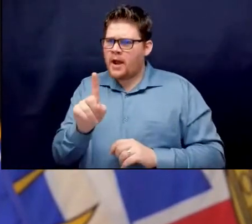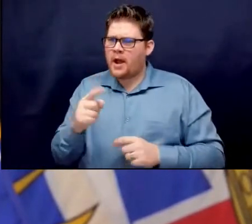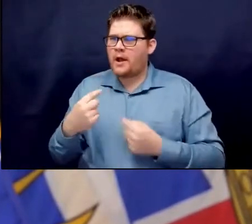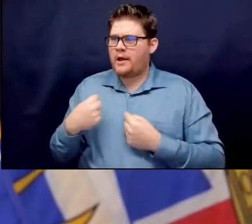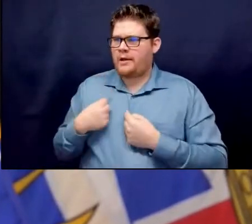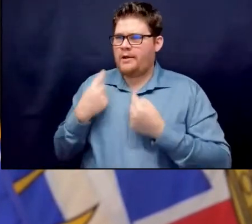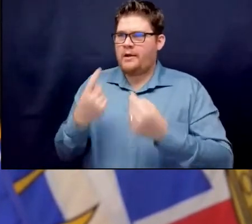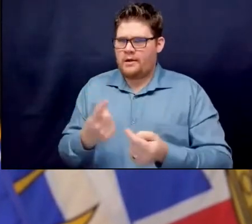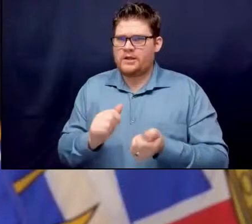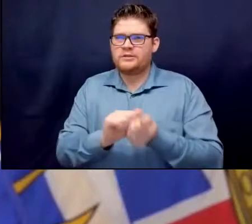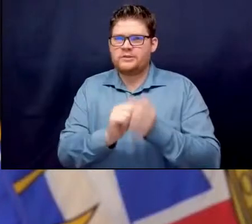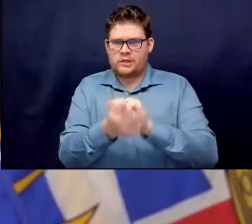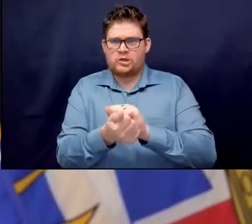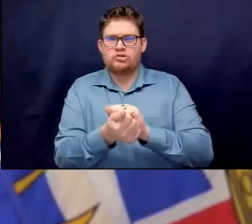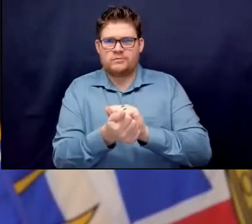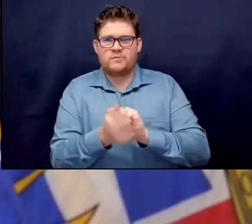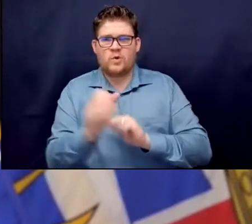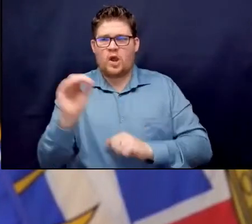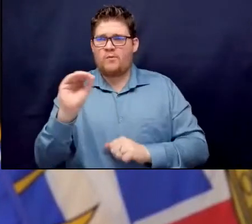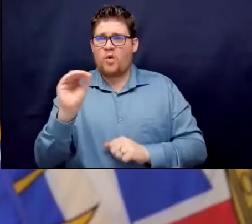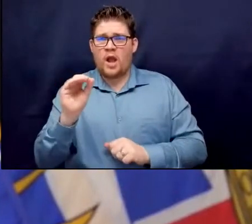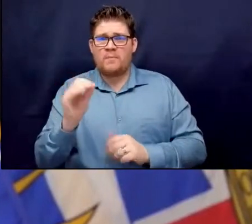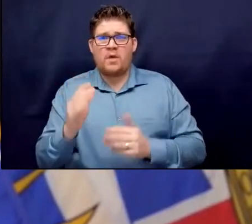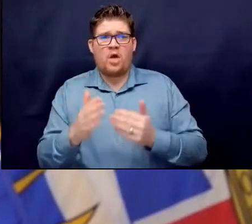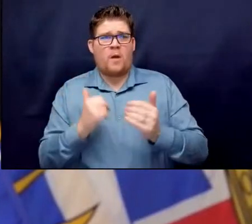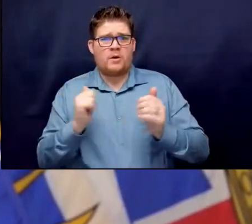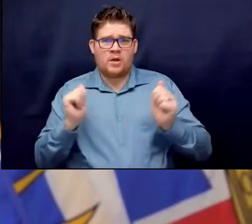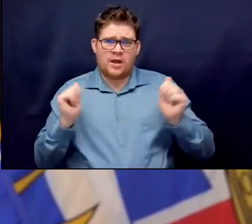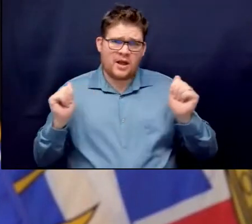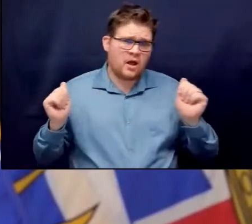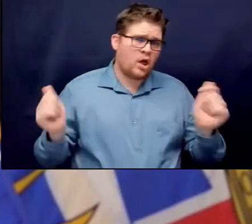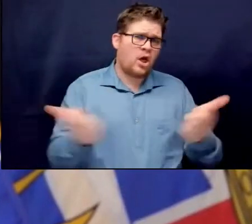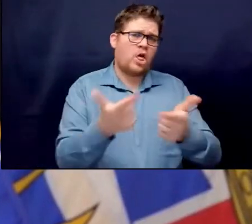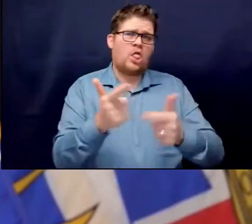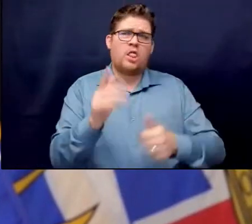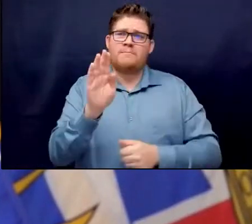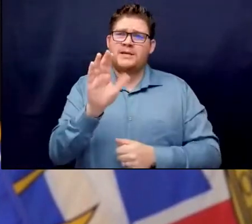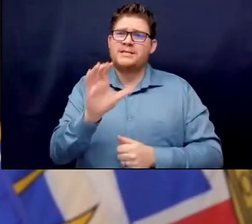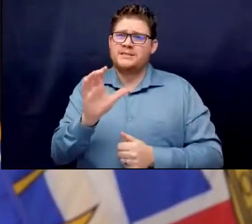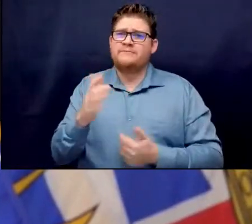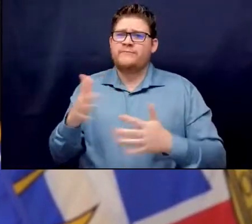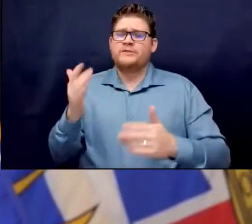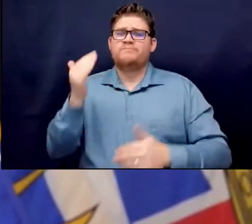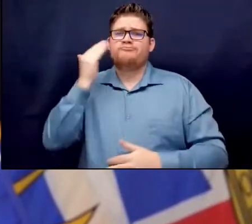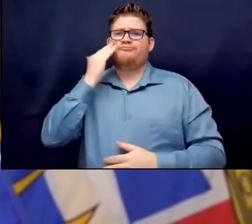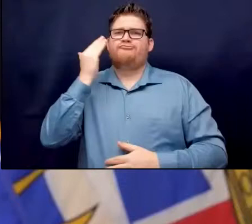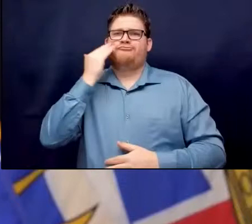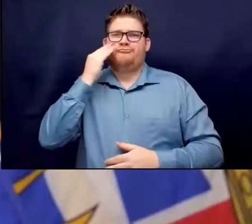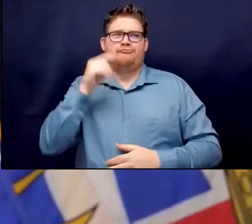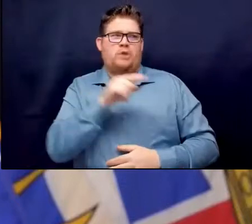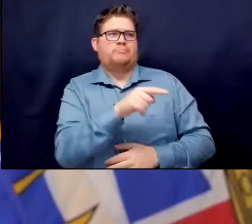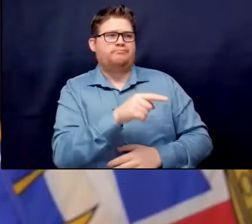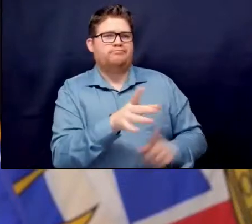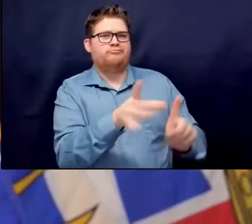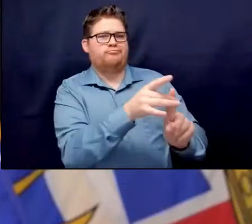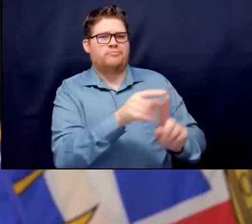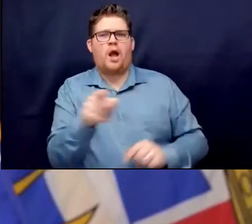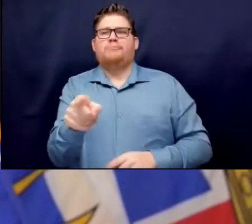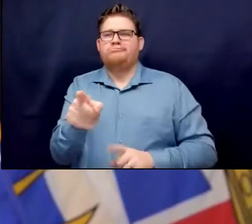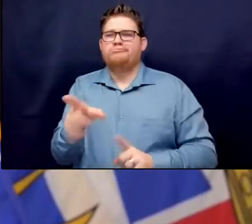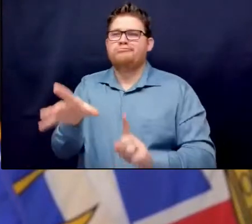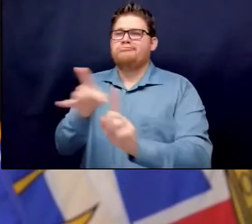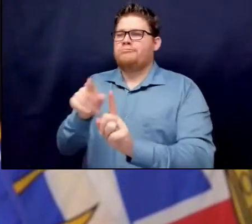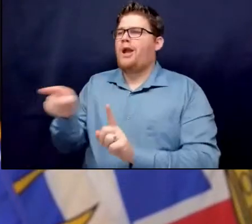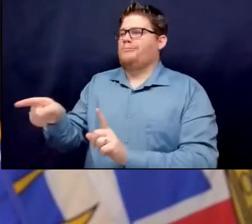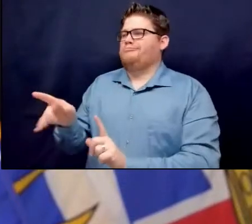for many younger people who are highly connected, who are vaccinated, it's not been such a big deal. For many